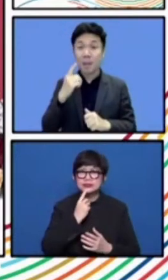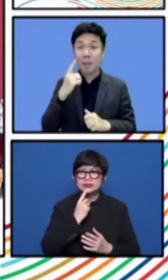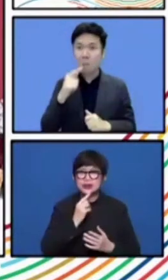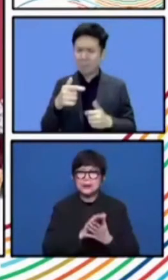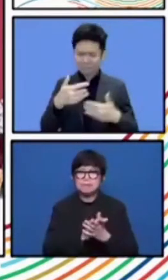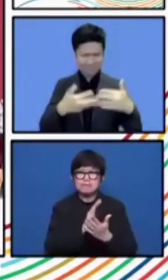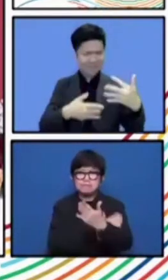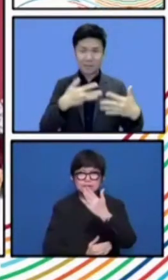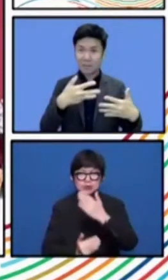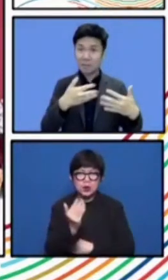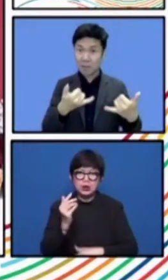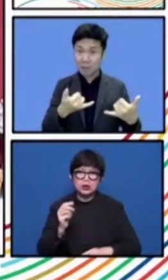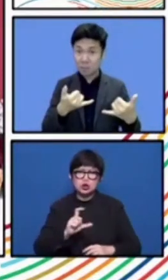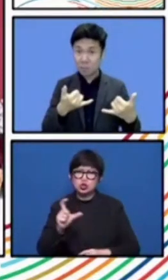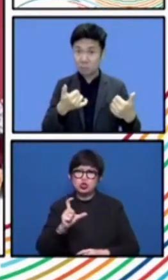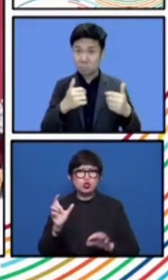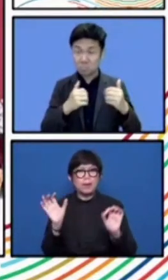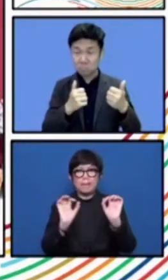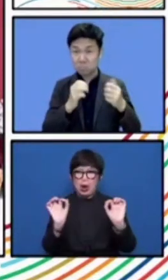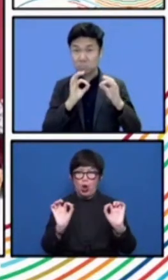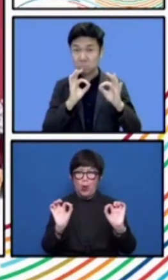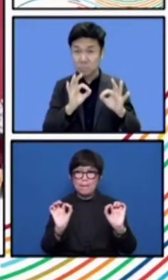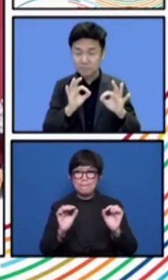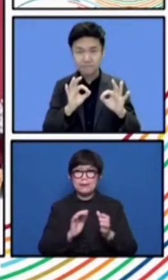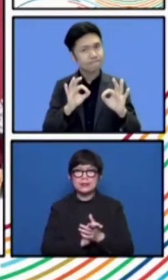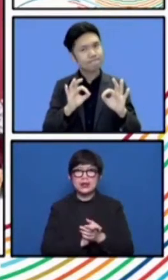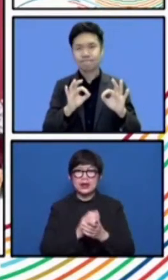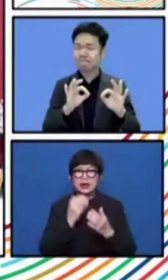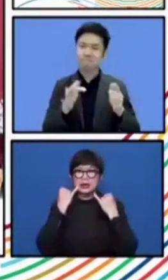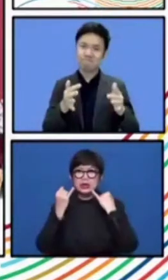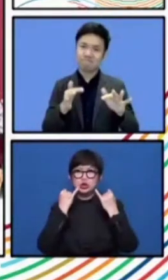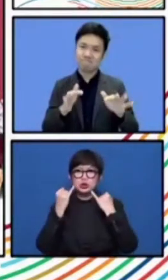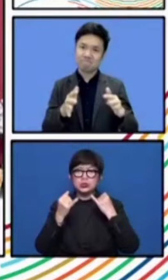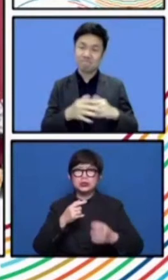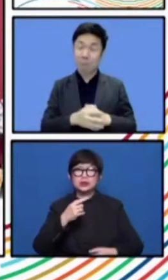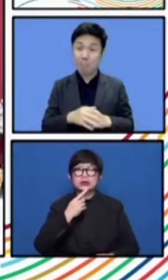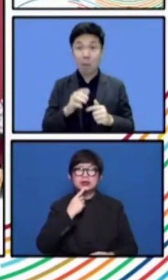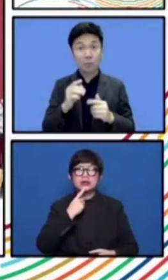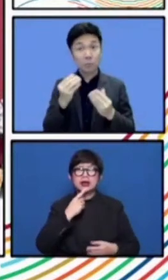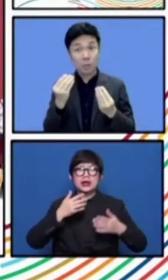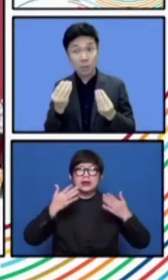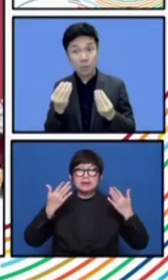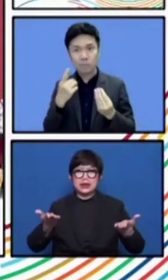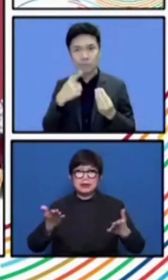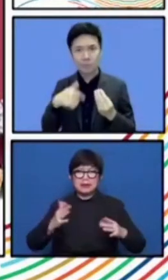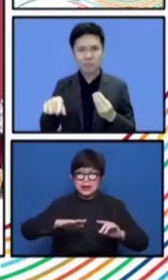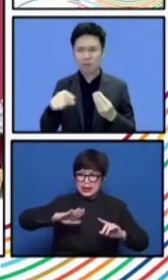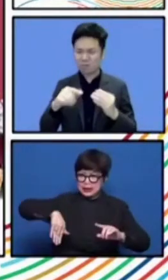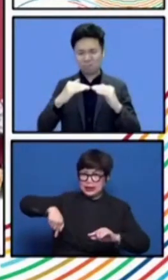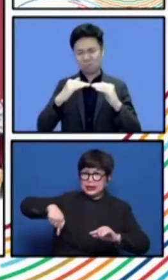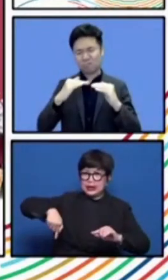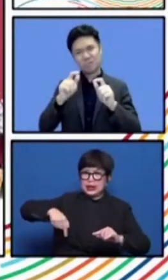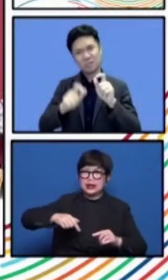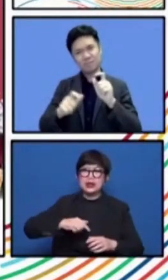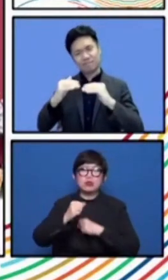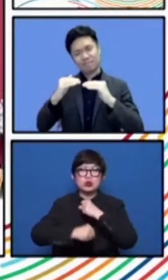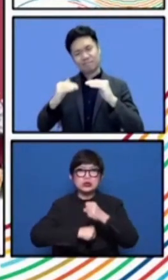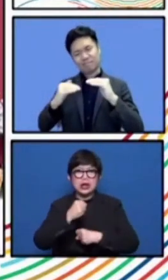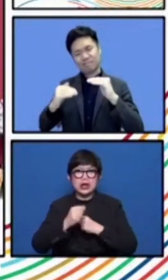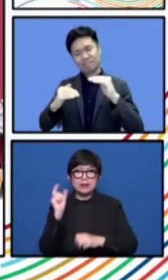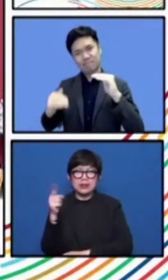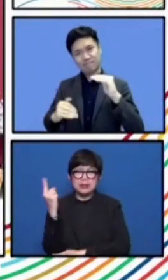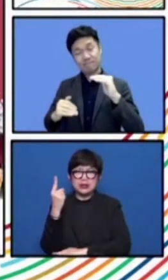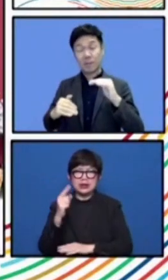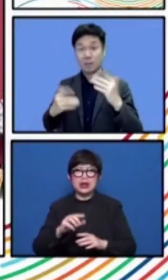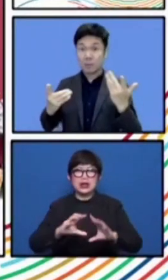raising the risk of persons with disabilities being left behind development efforts at the global level only two out of